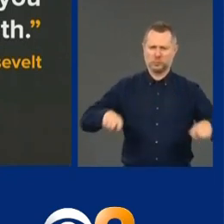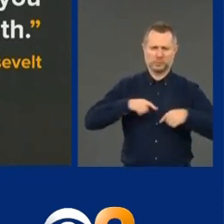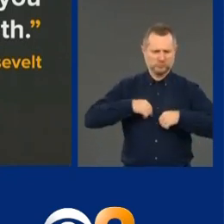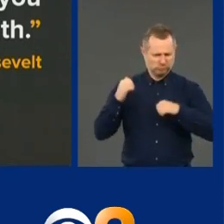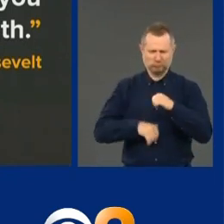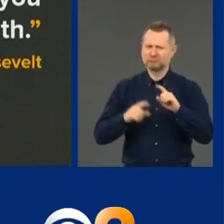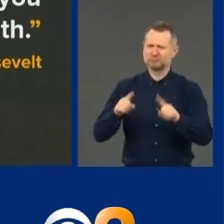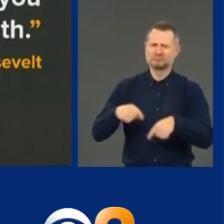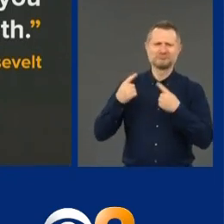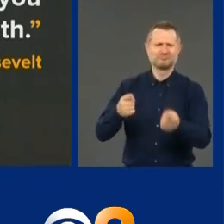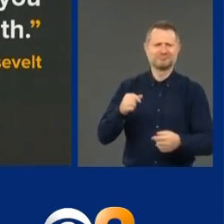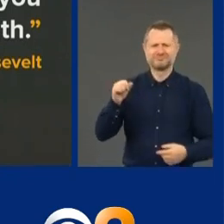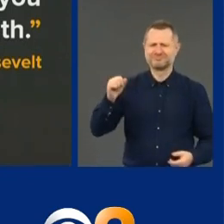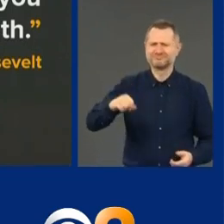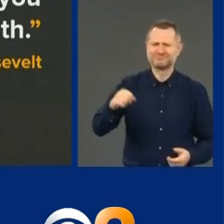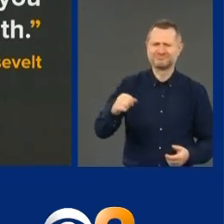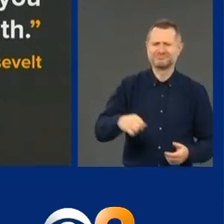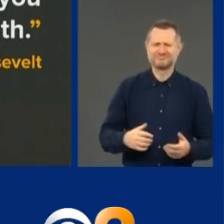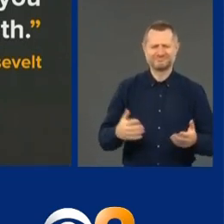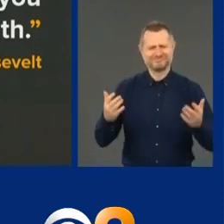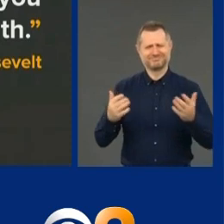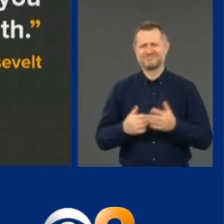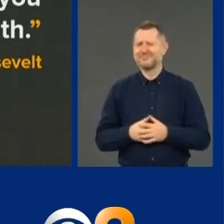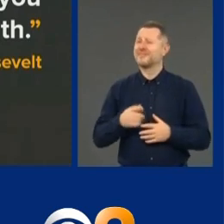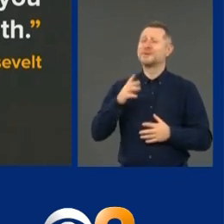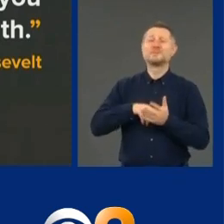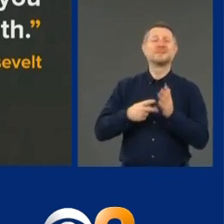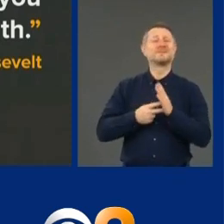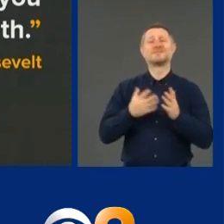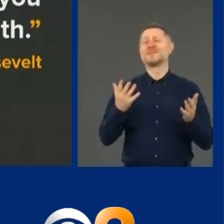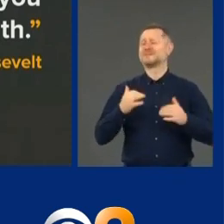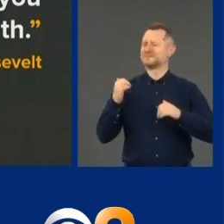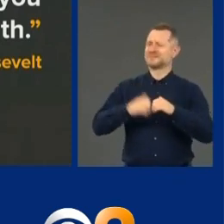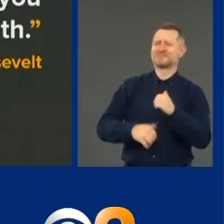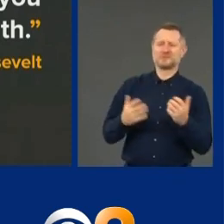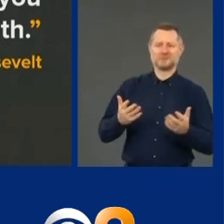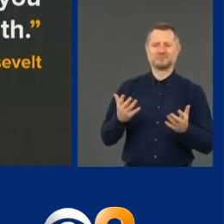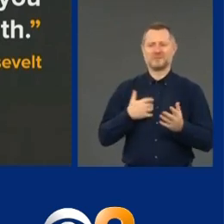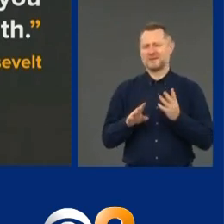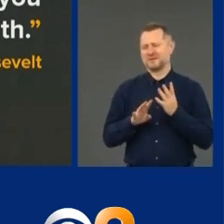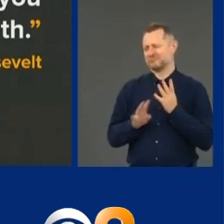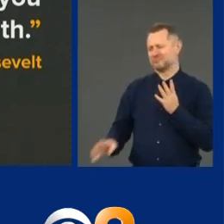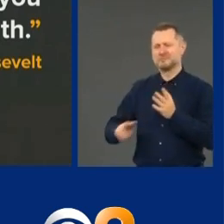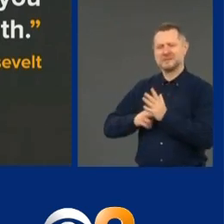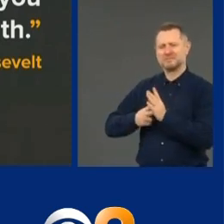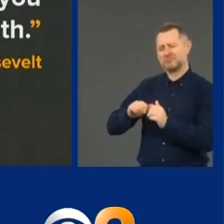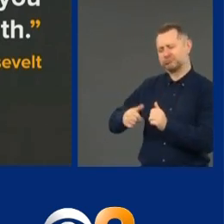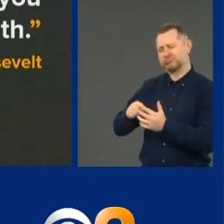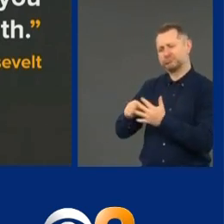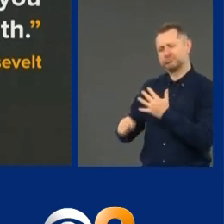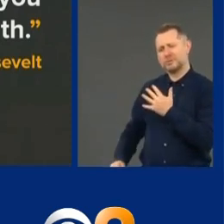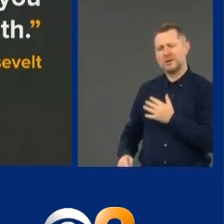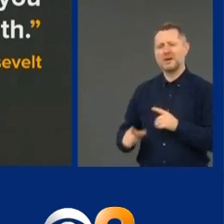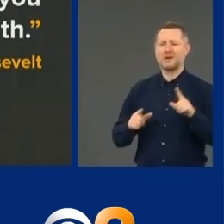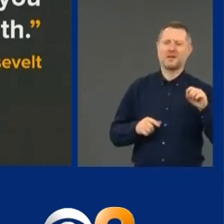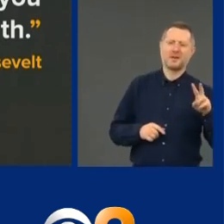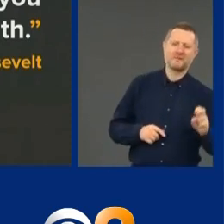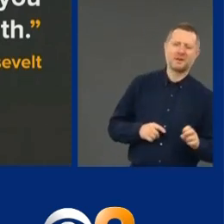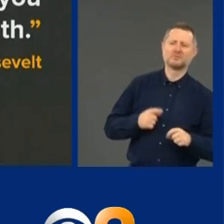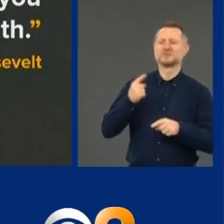Tough means many things, as I've said. loving, disciplined, etc. But even tough